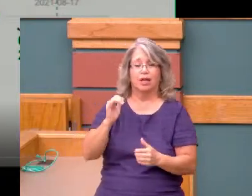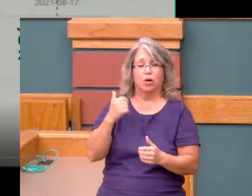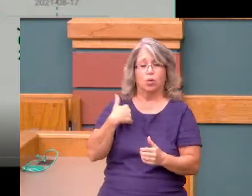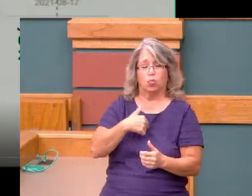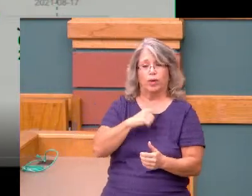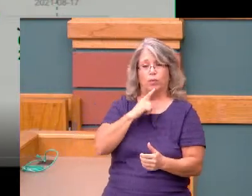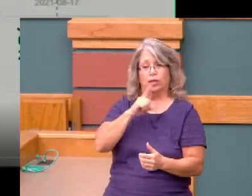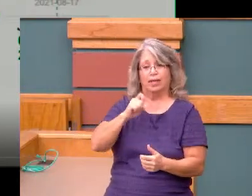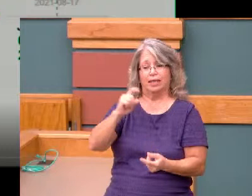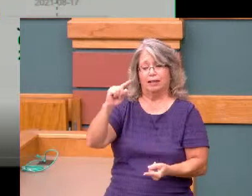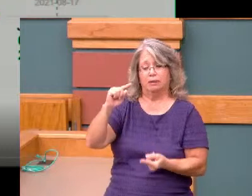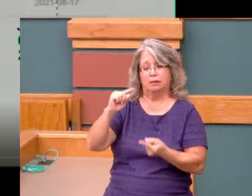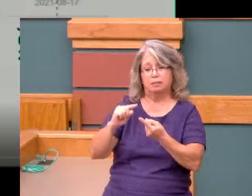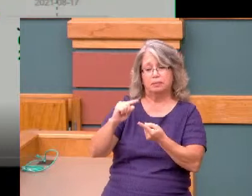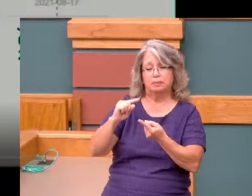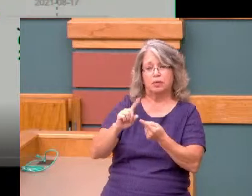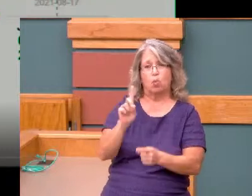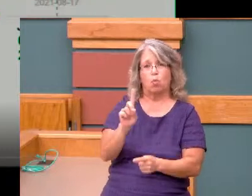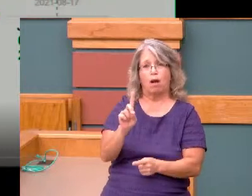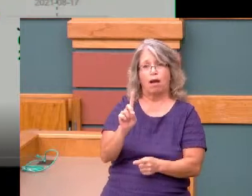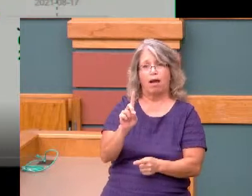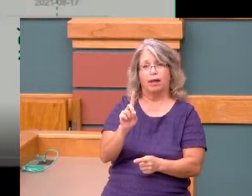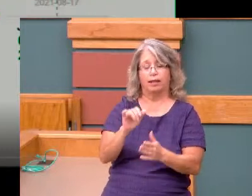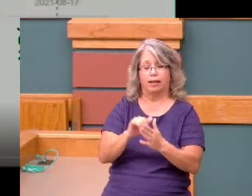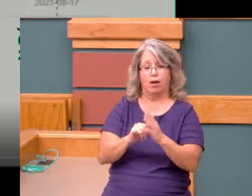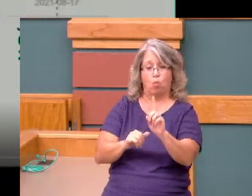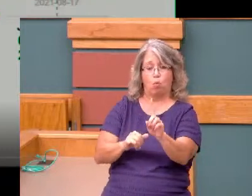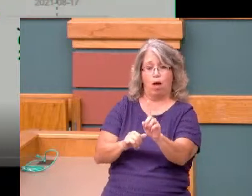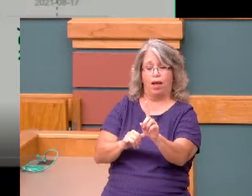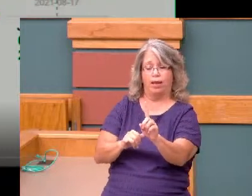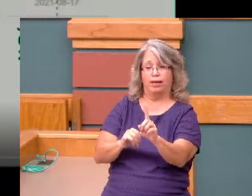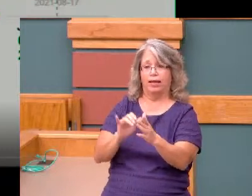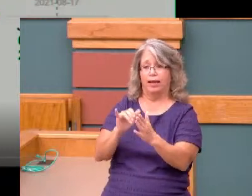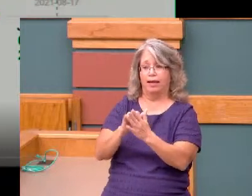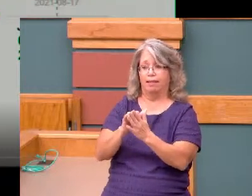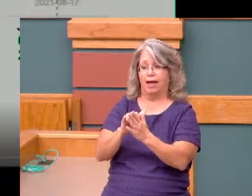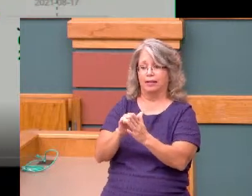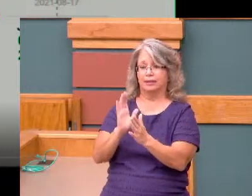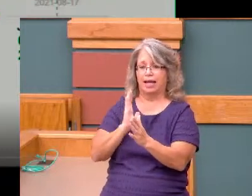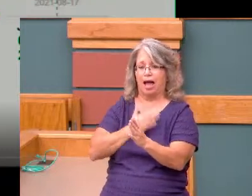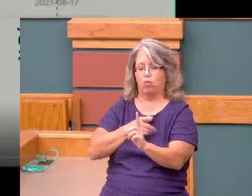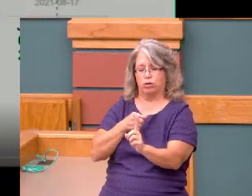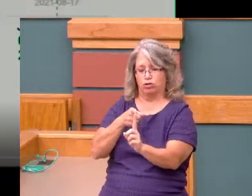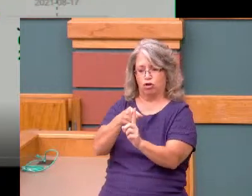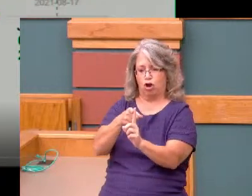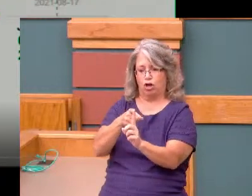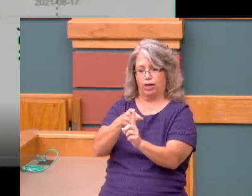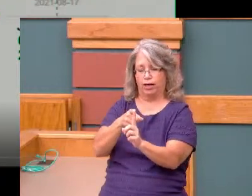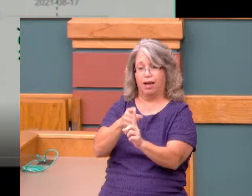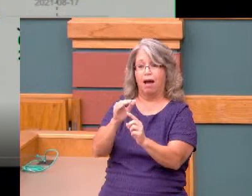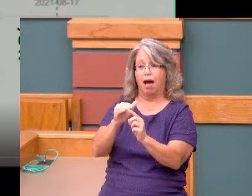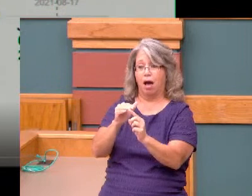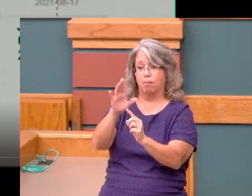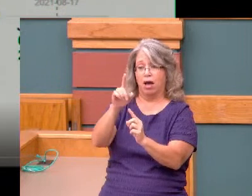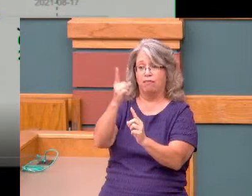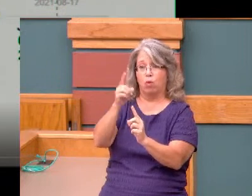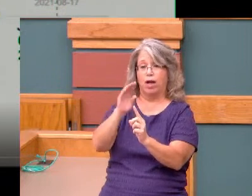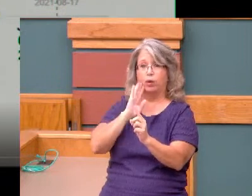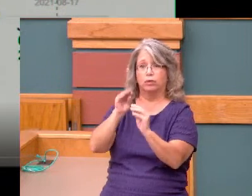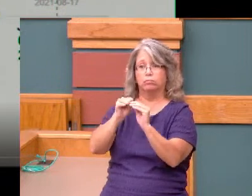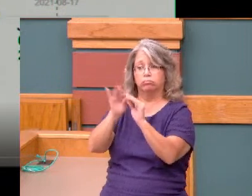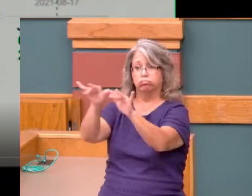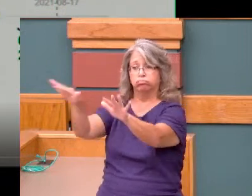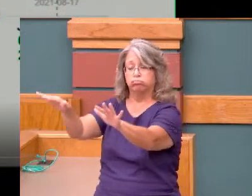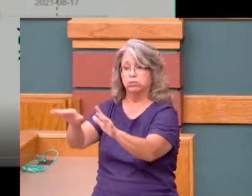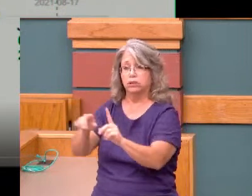important because this is the dividing line between accelerating and decelerating. And so COVID really can't do anything but